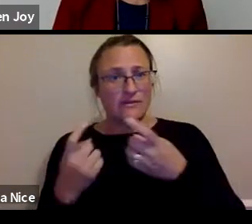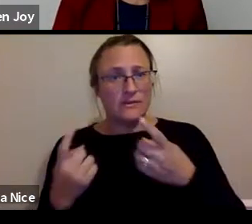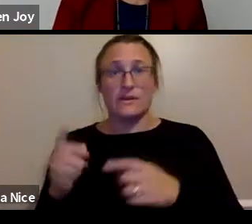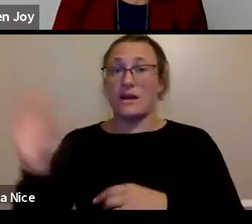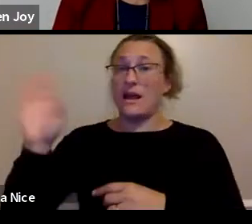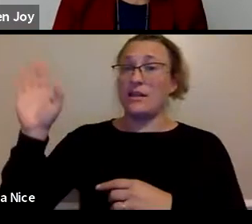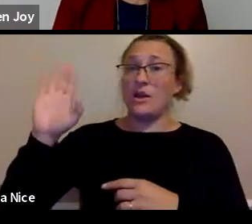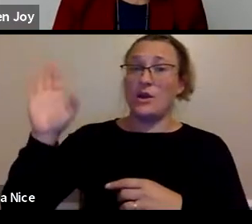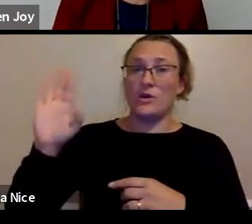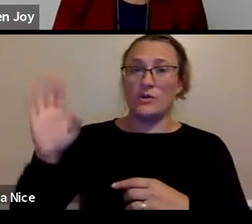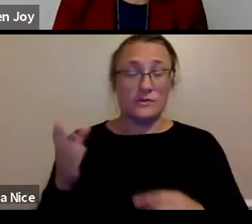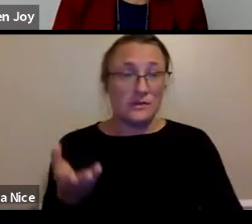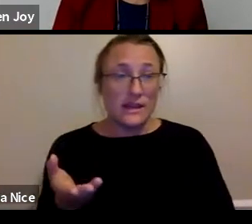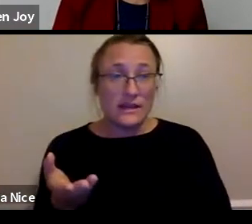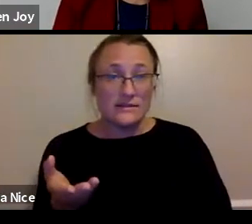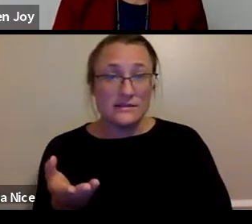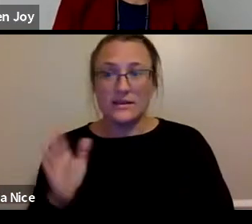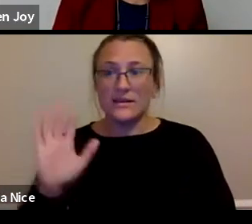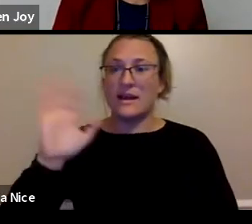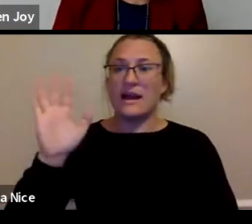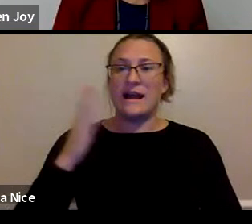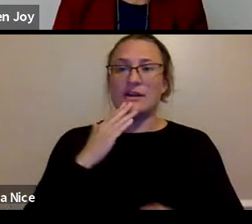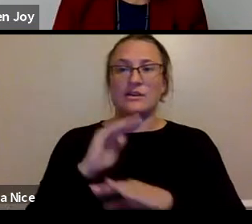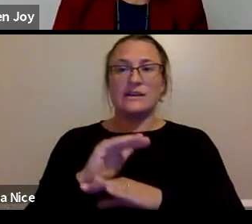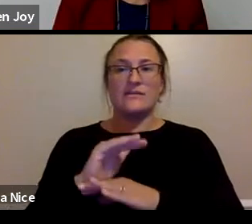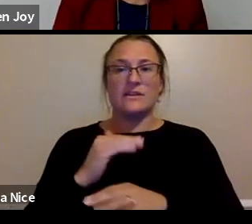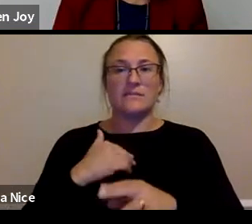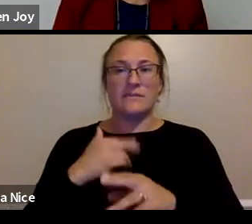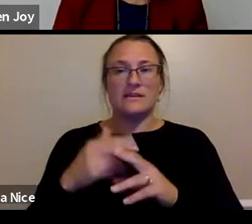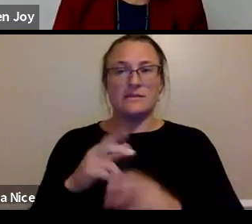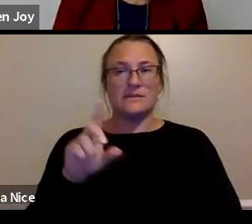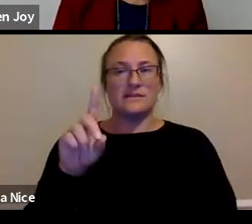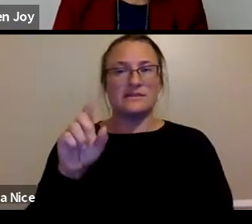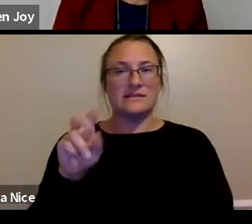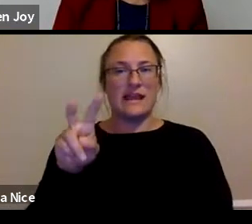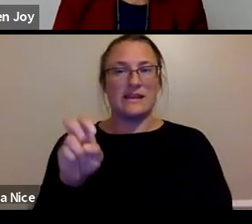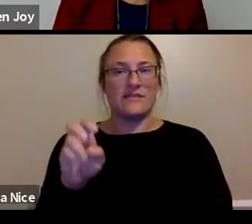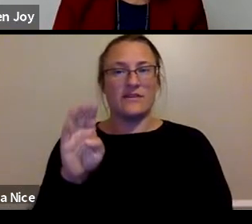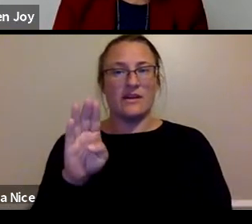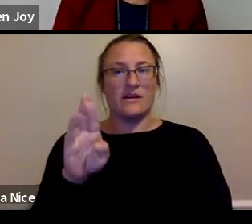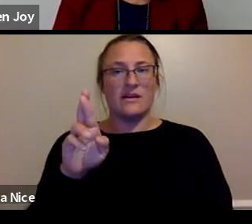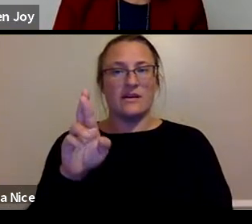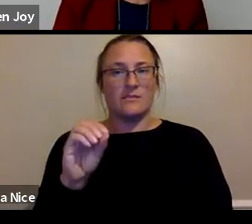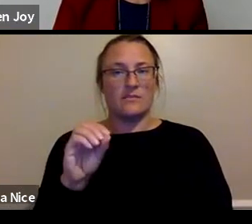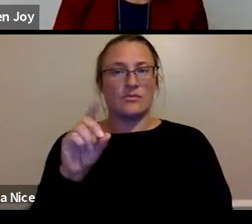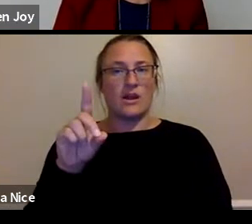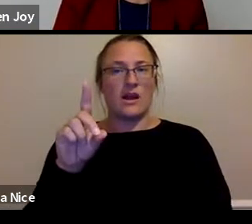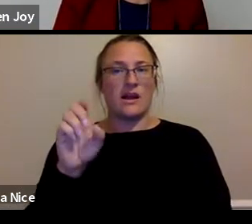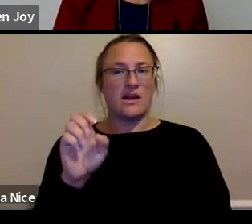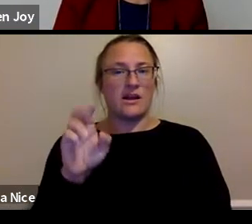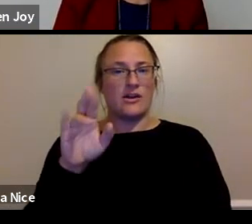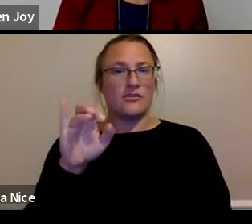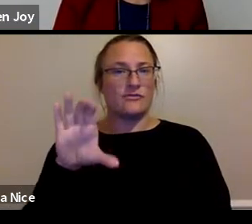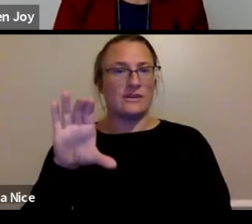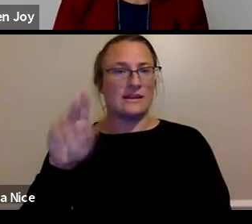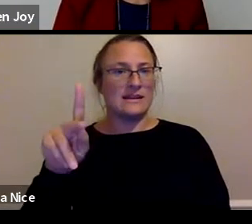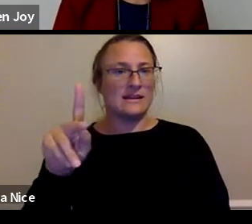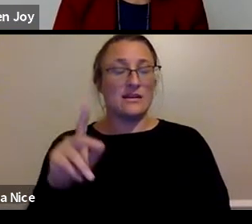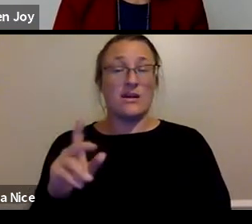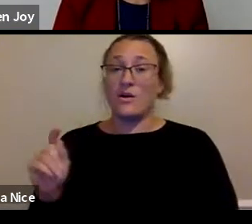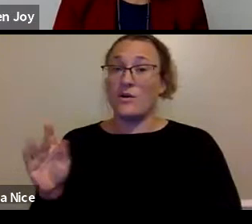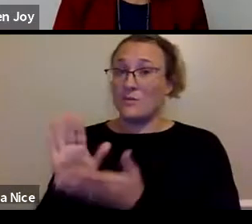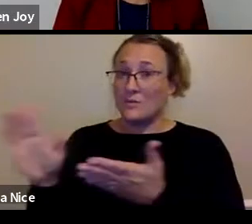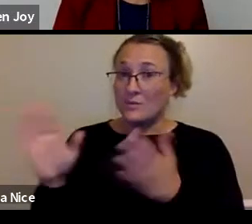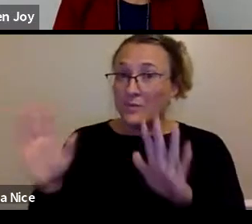Hello? Yes, sir. Yes, good evening. My name is Dave Broderick. Oh, there you are, Dave. Wonderful.